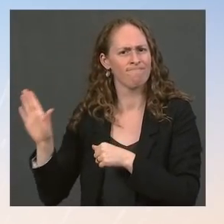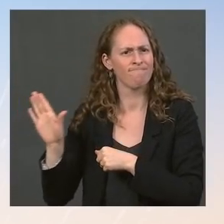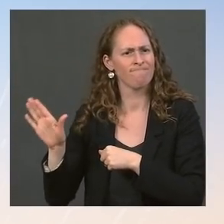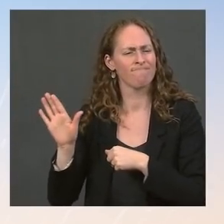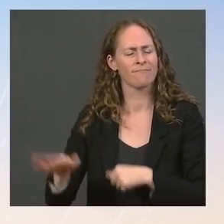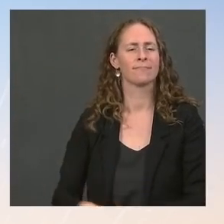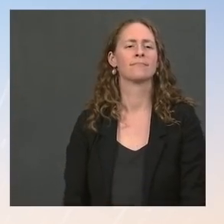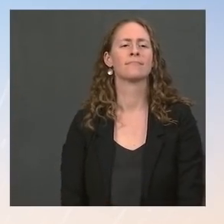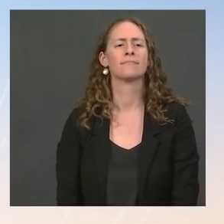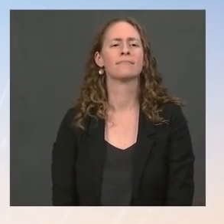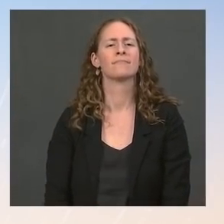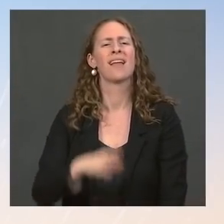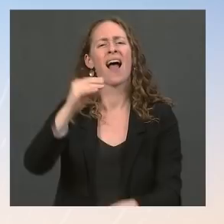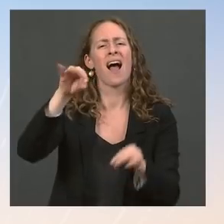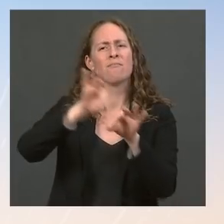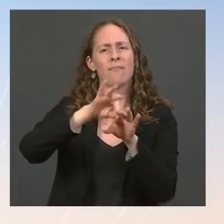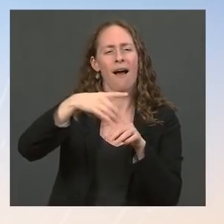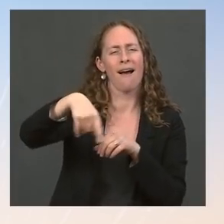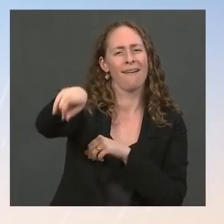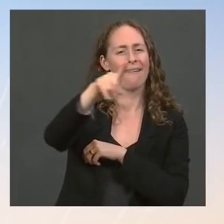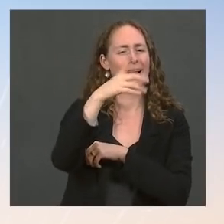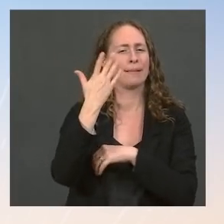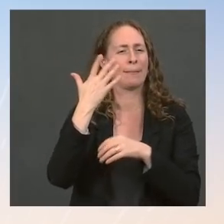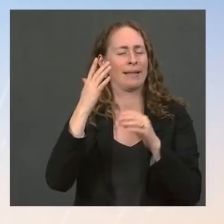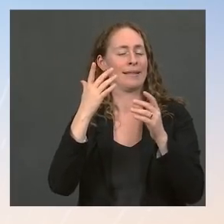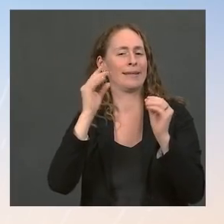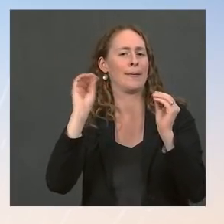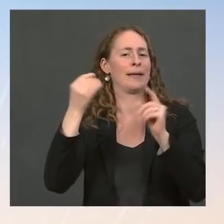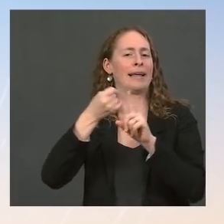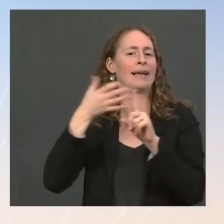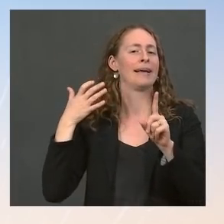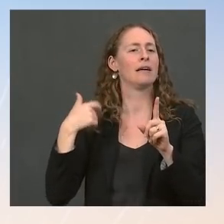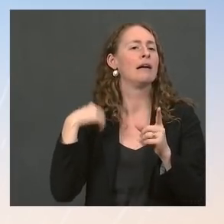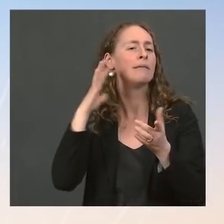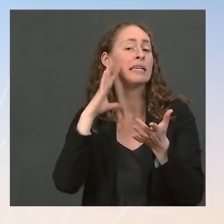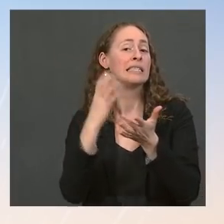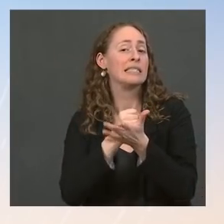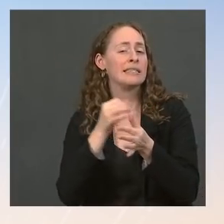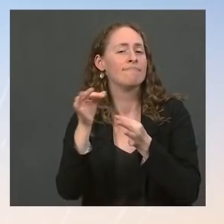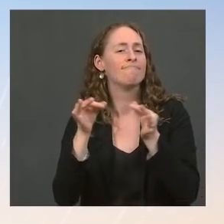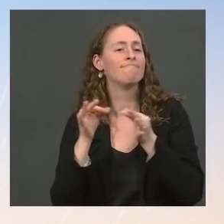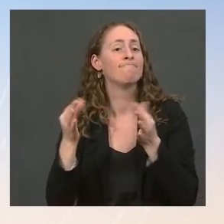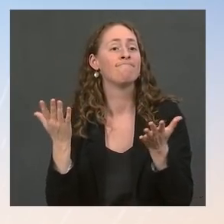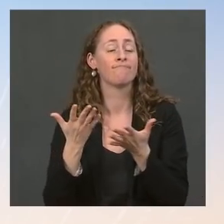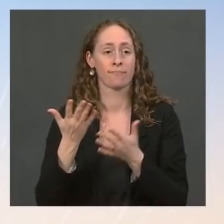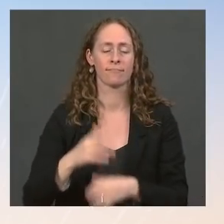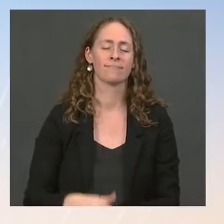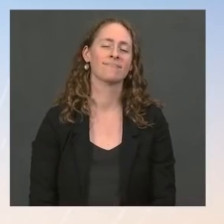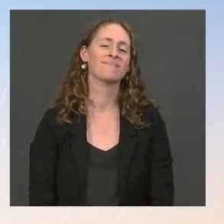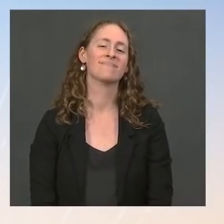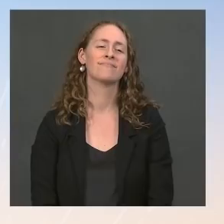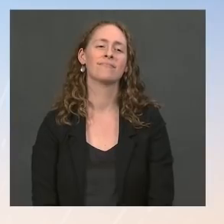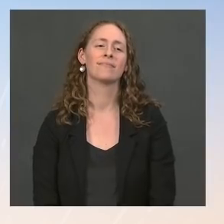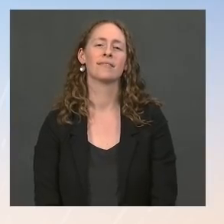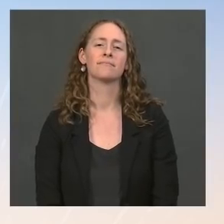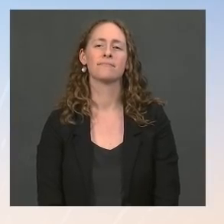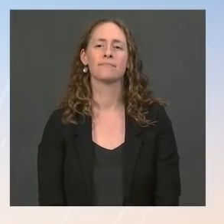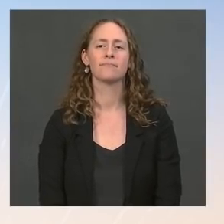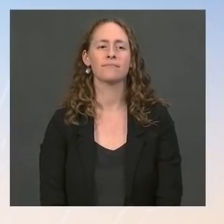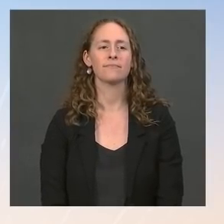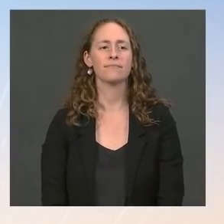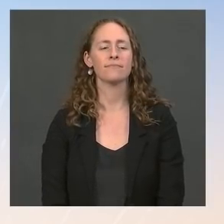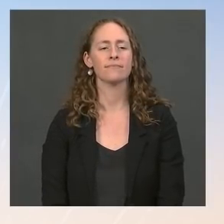context of this is missing, is that the recommendation is that when they made